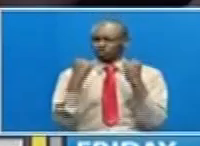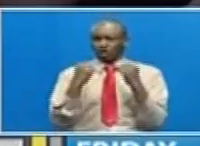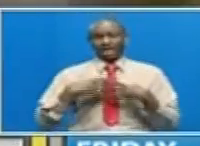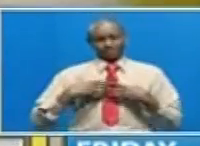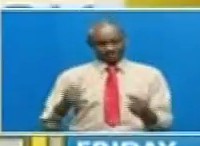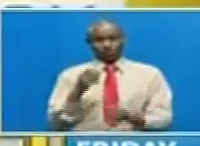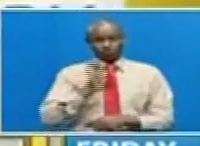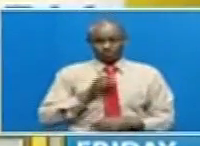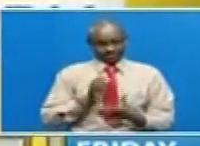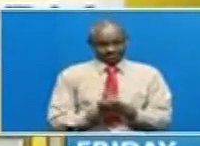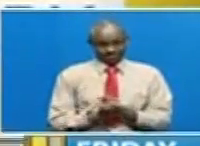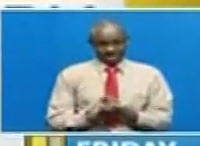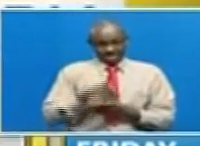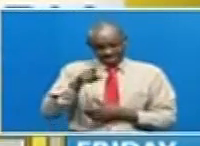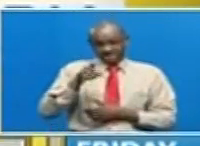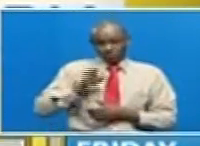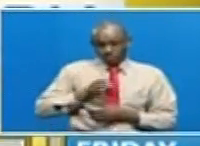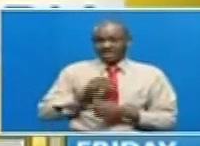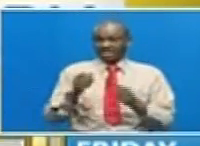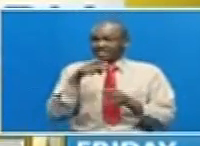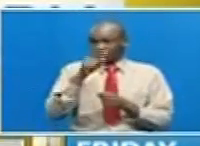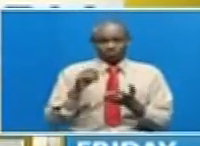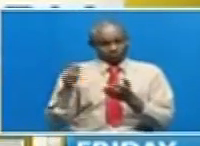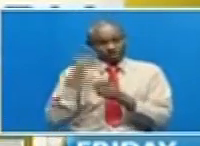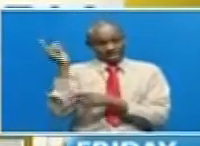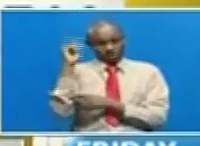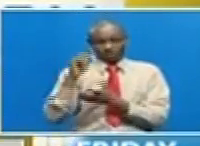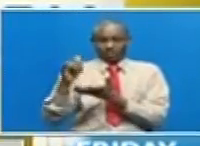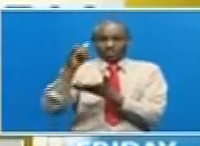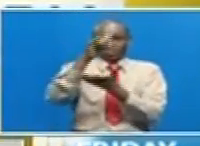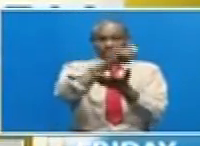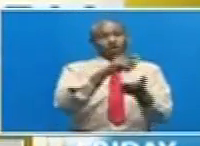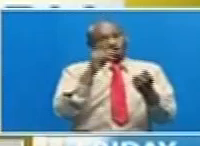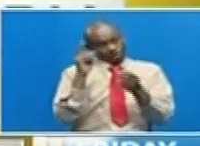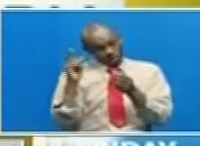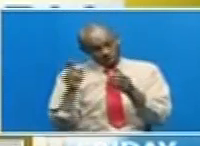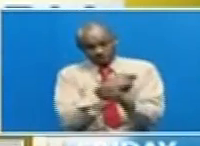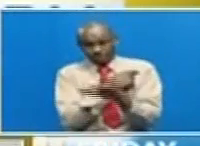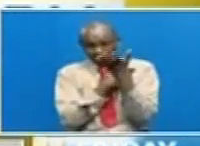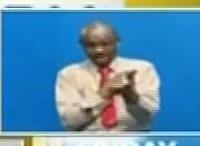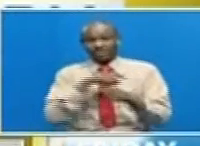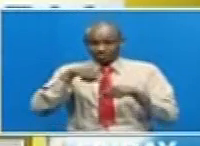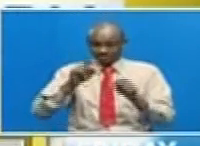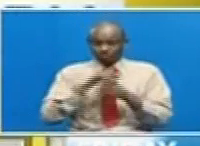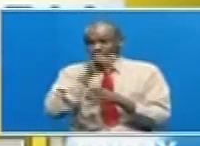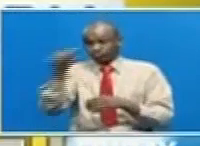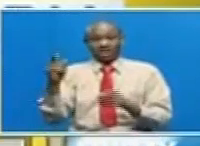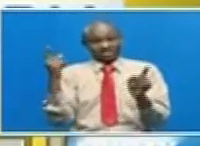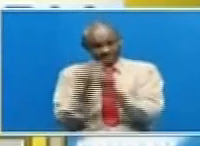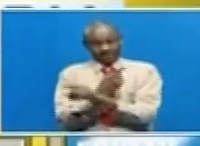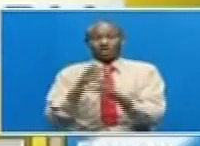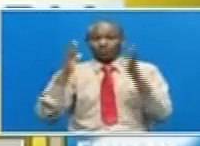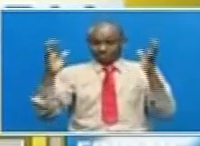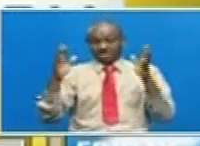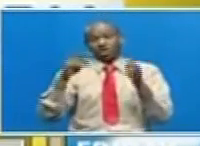brave woman. Zapata confirmed both survivors were flown by helicopter to a hospital in Quibdó. They will be flown to a larger hospital